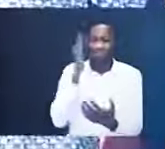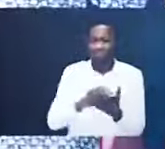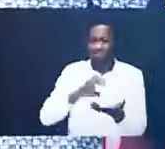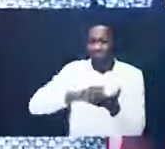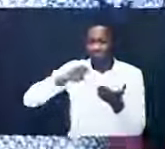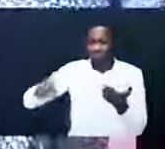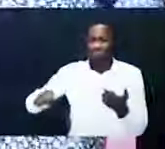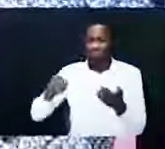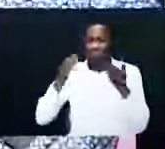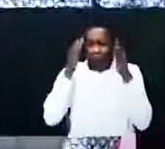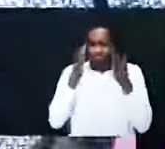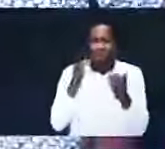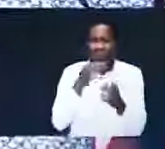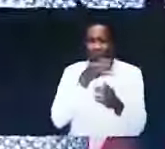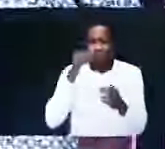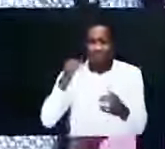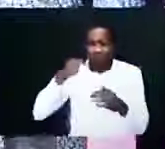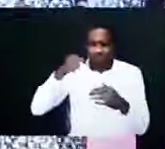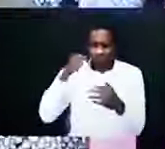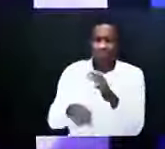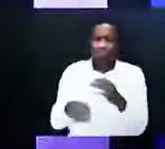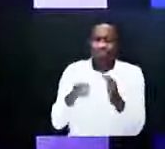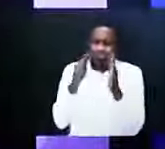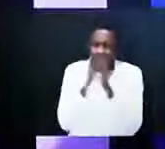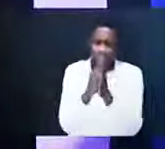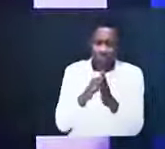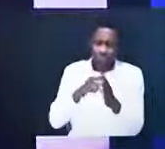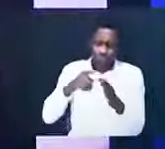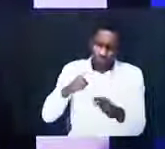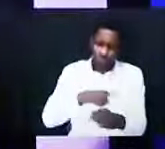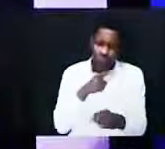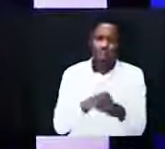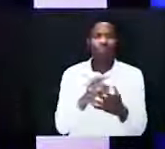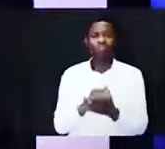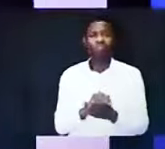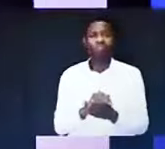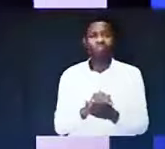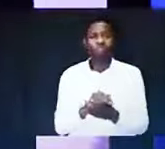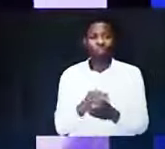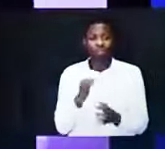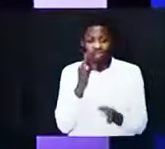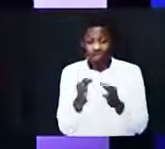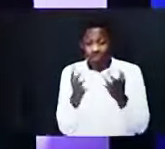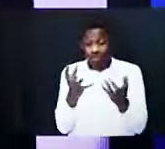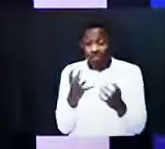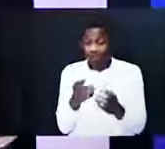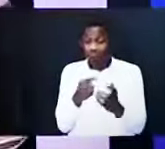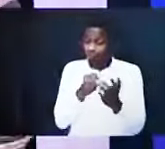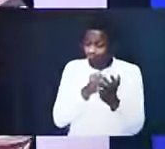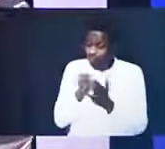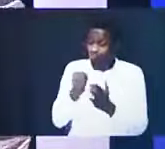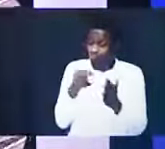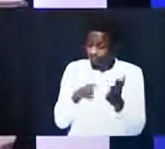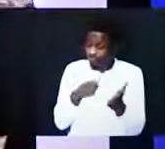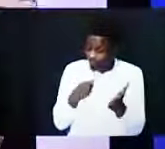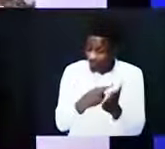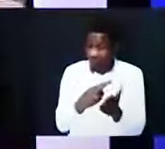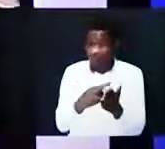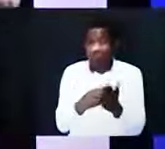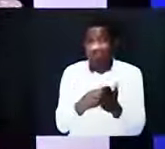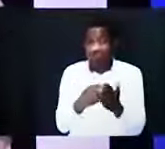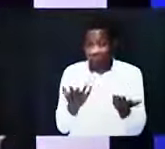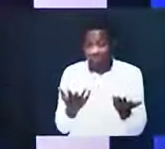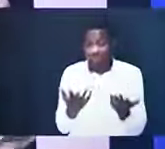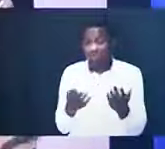Yeah, let us fast. Let us pray. You see, if we want real revival, the Bible says, have you